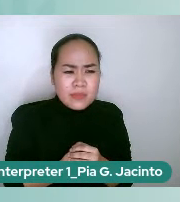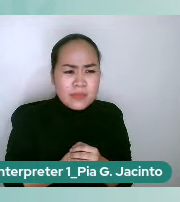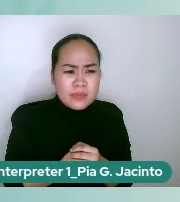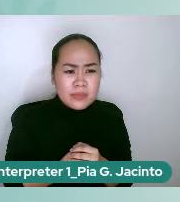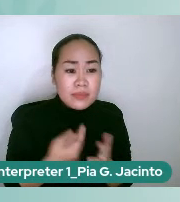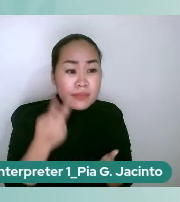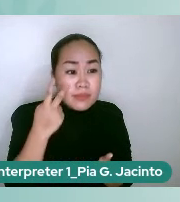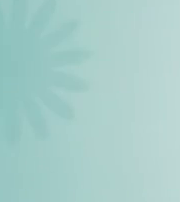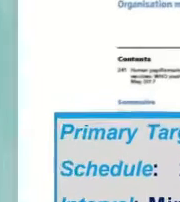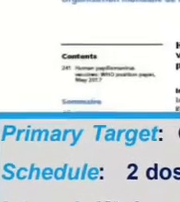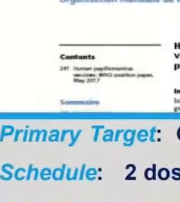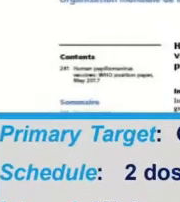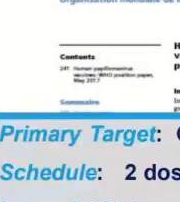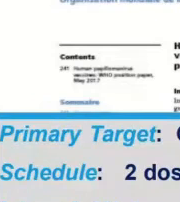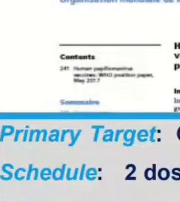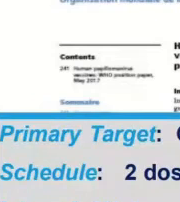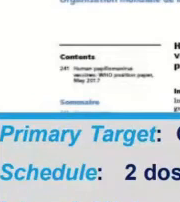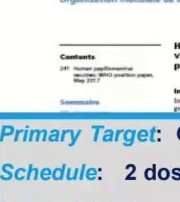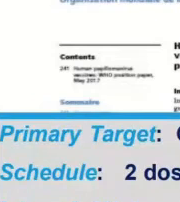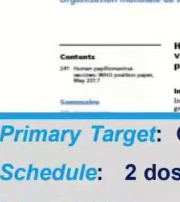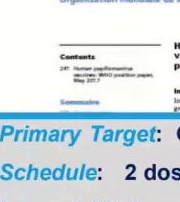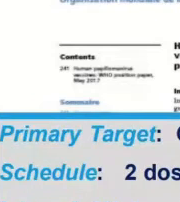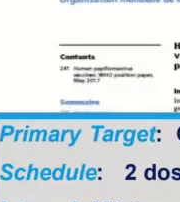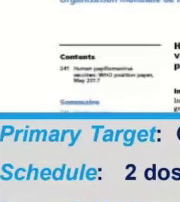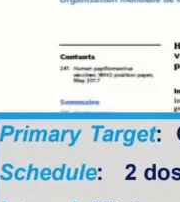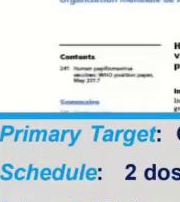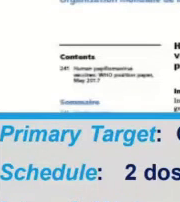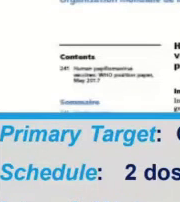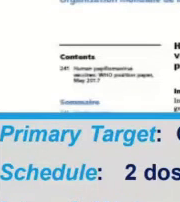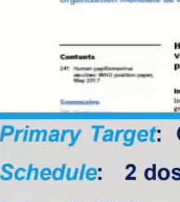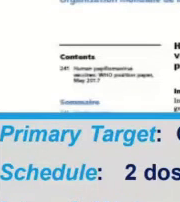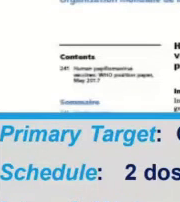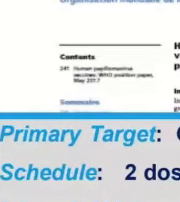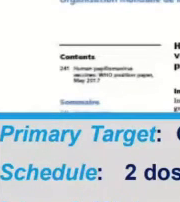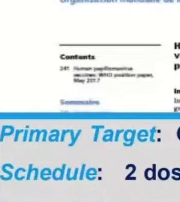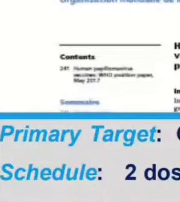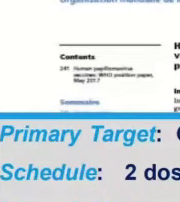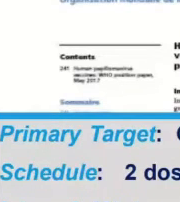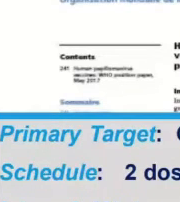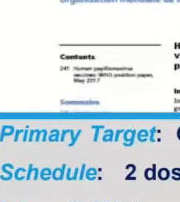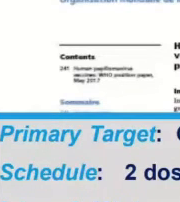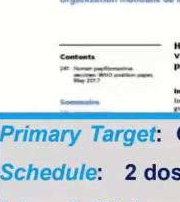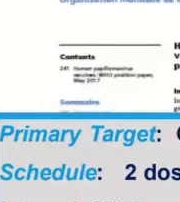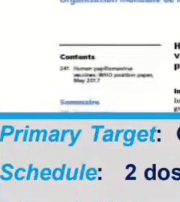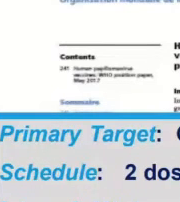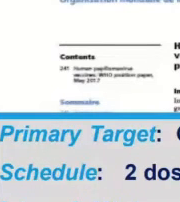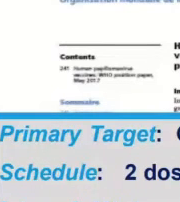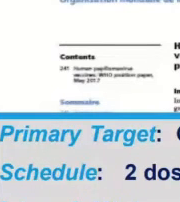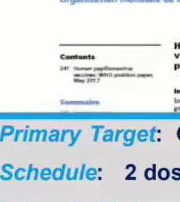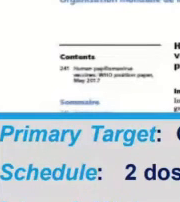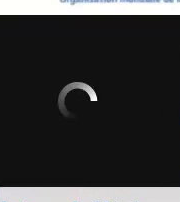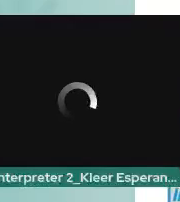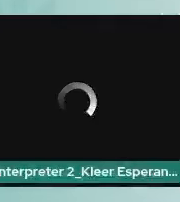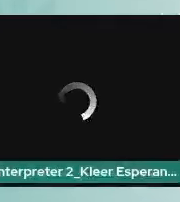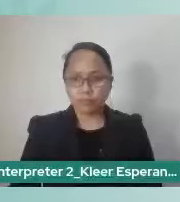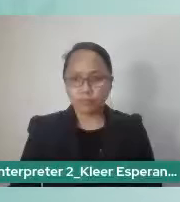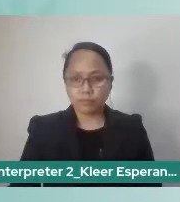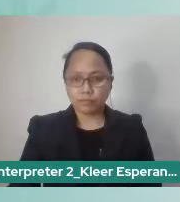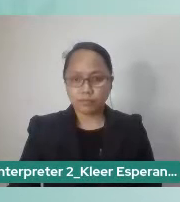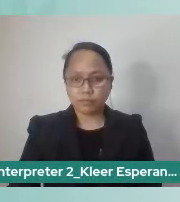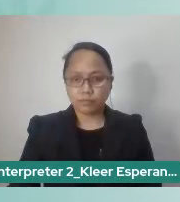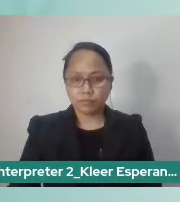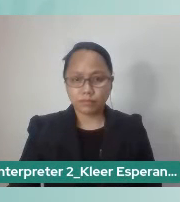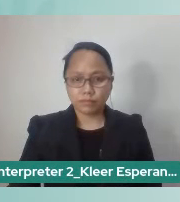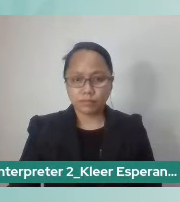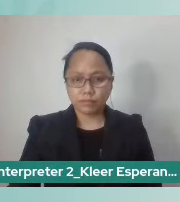key manufacturers. Now things have changed. In fact, just in the past month alone, WHO released a new report